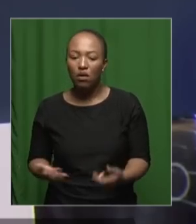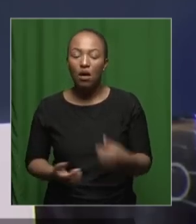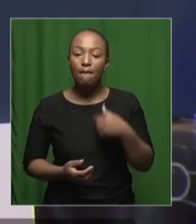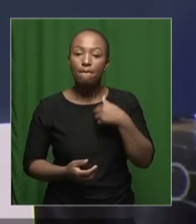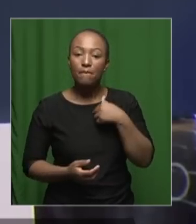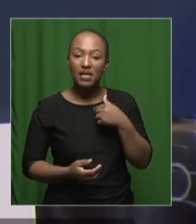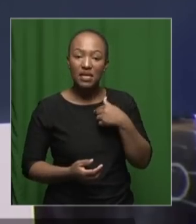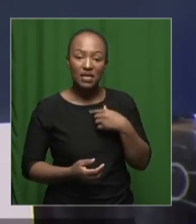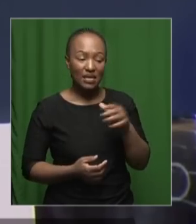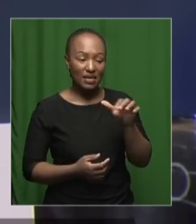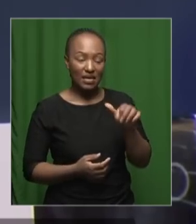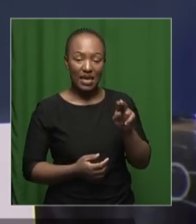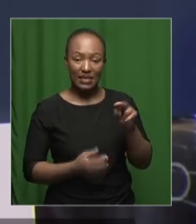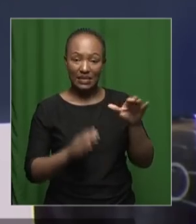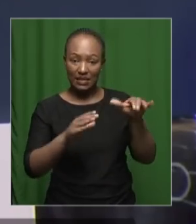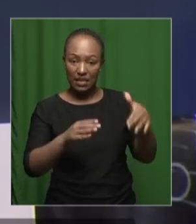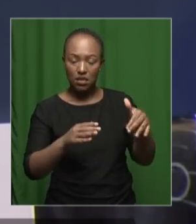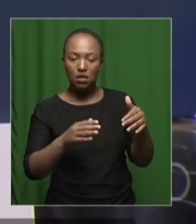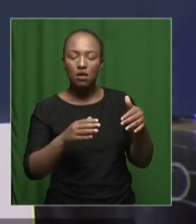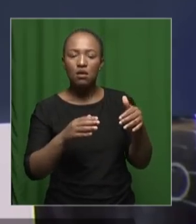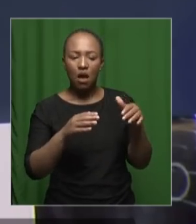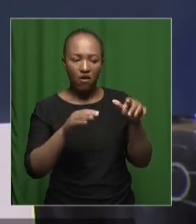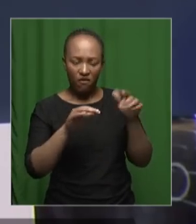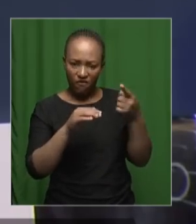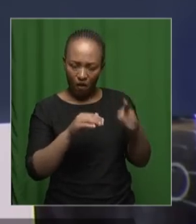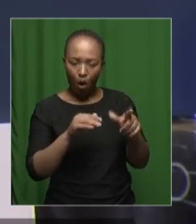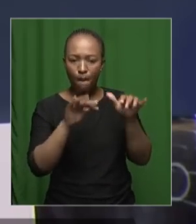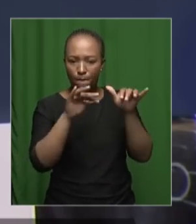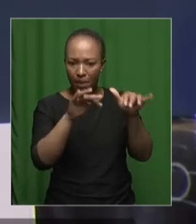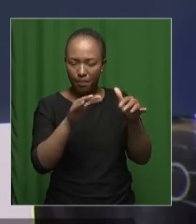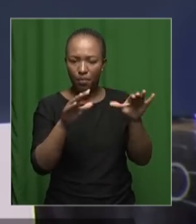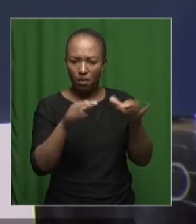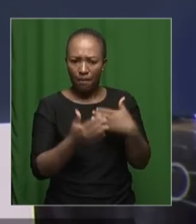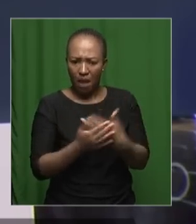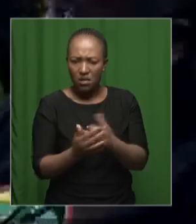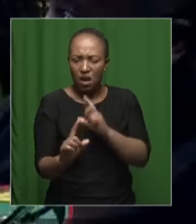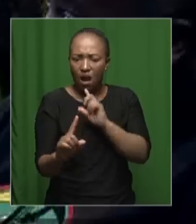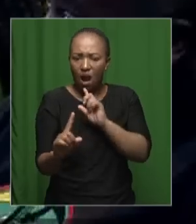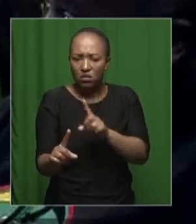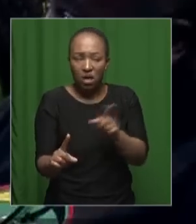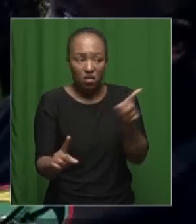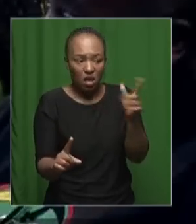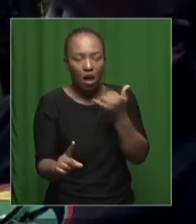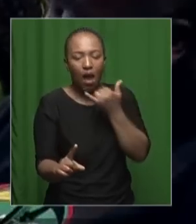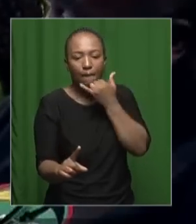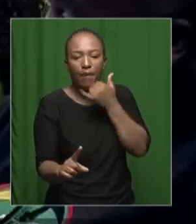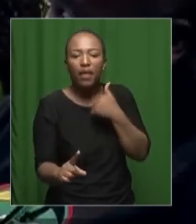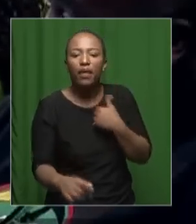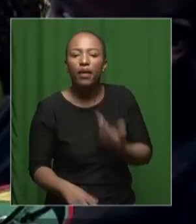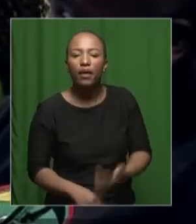movement which is a movement for the people. I can answer, and they'll be happy about that. Thank you.